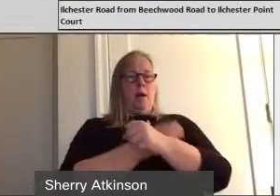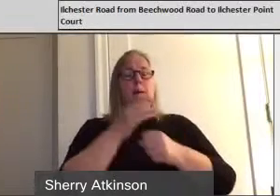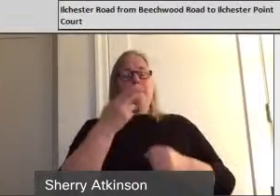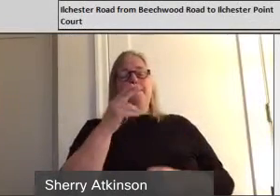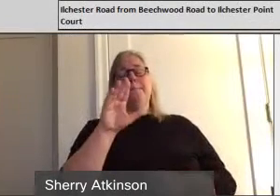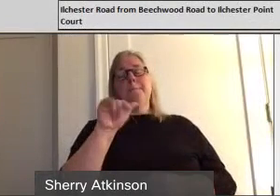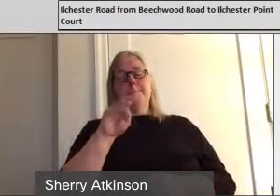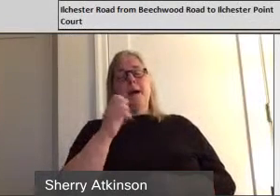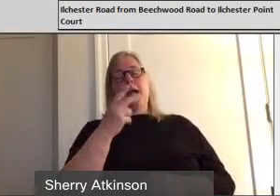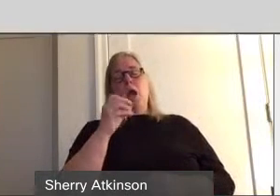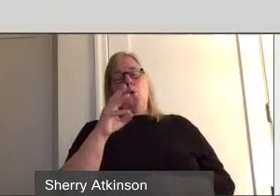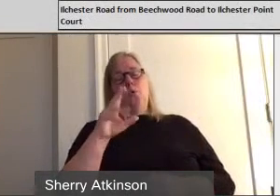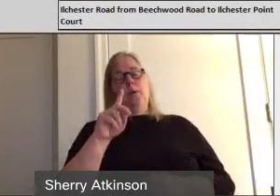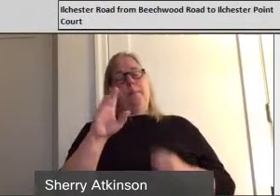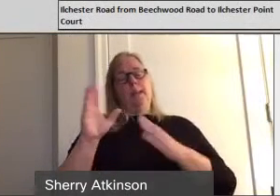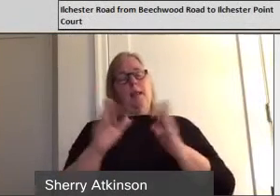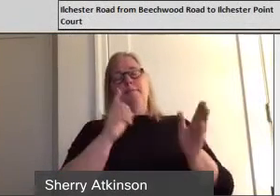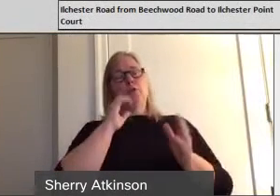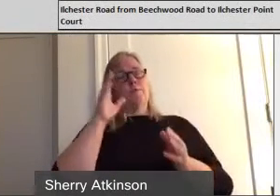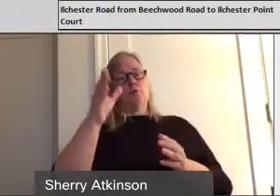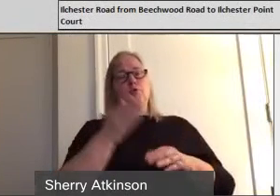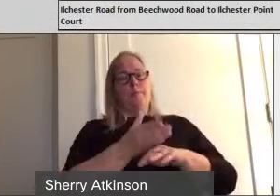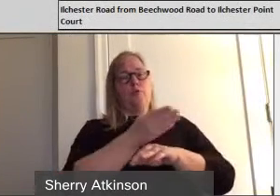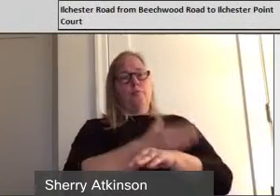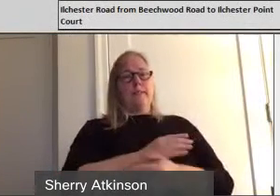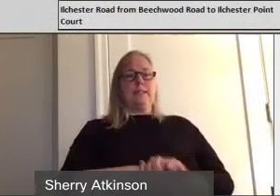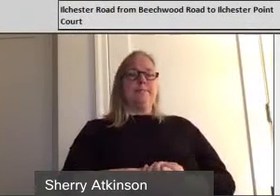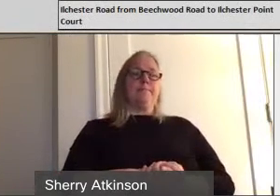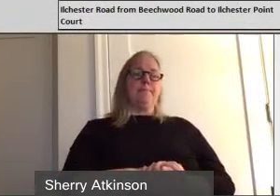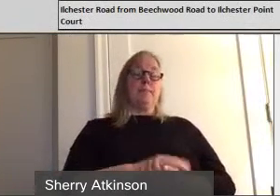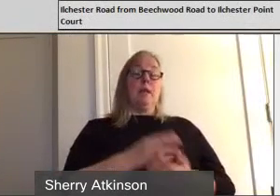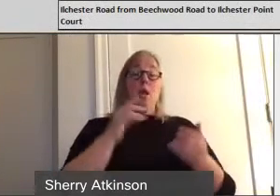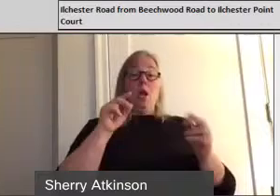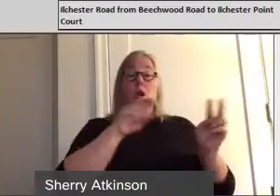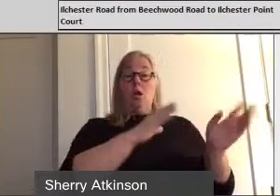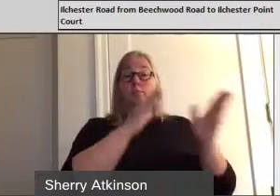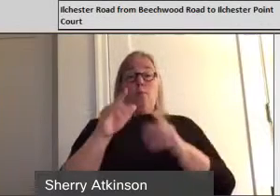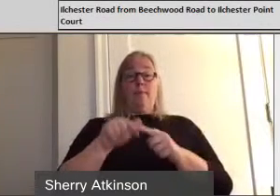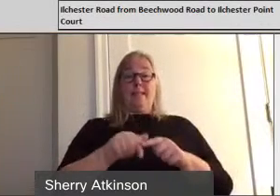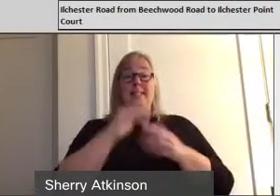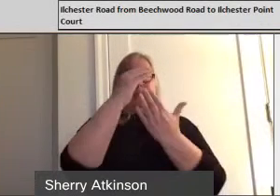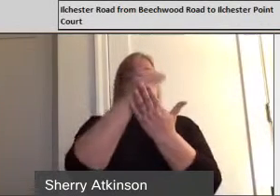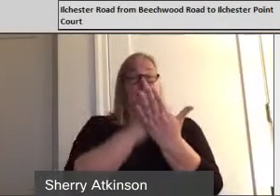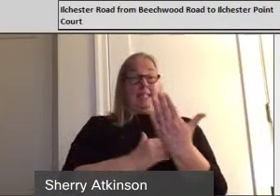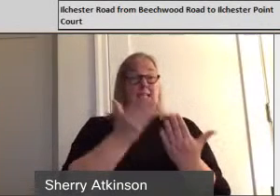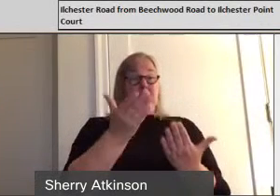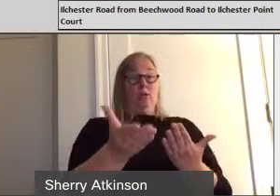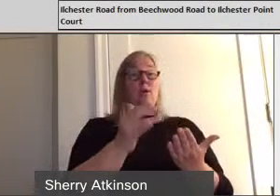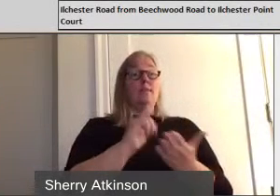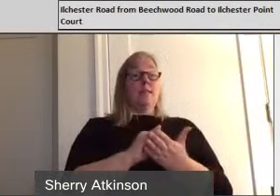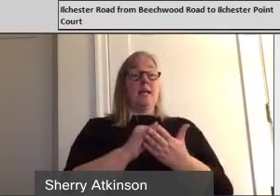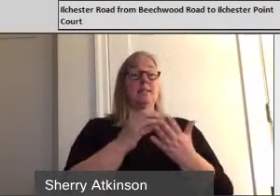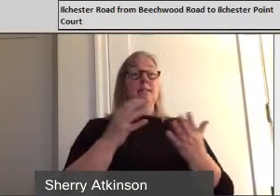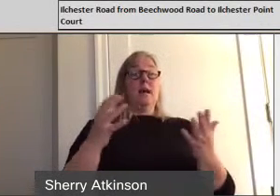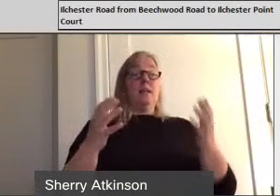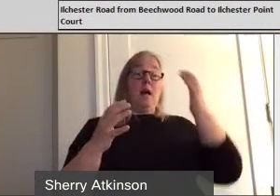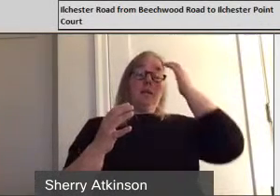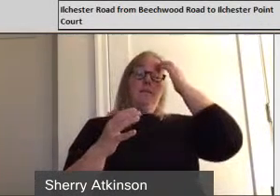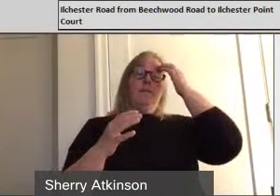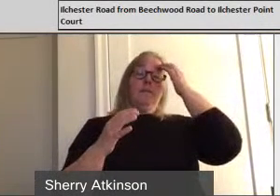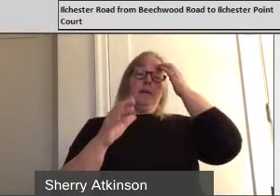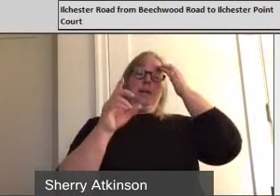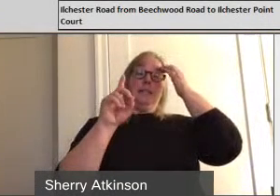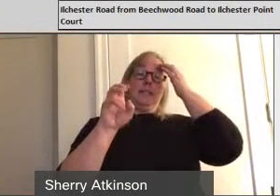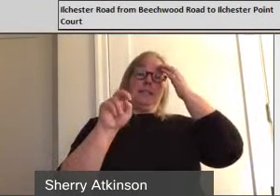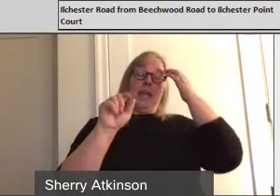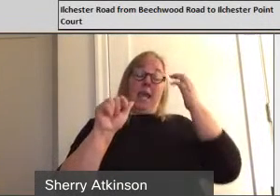a little too fast. So moving on to this listing. This is a lot of detail, as Holly has told me twice as I